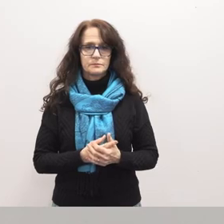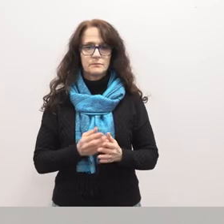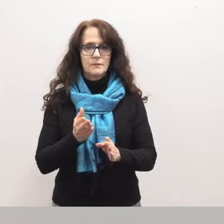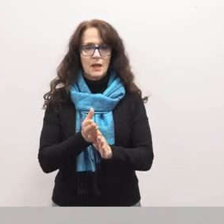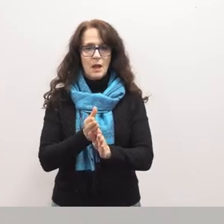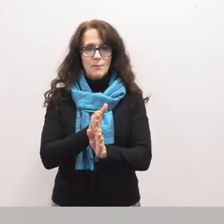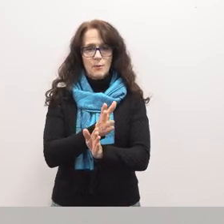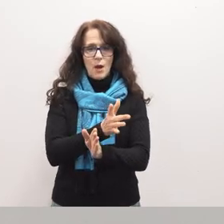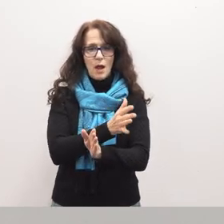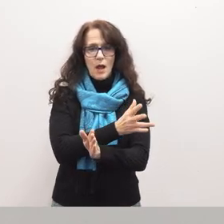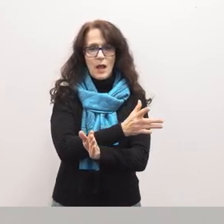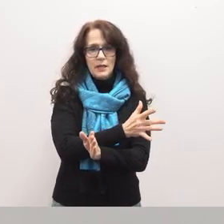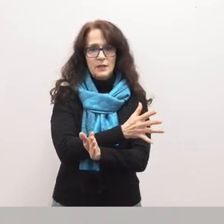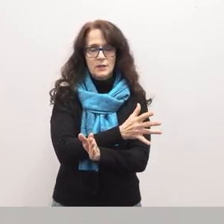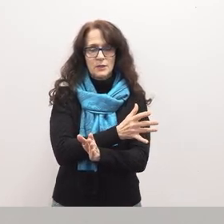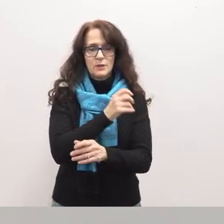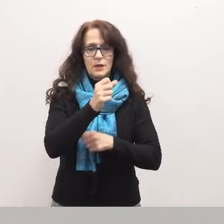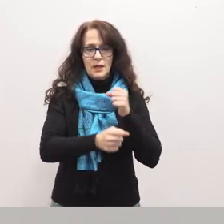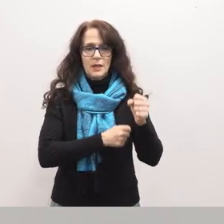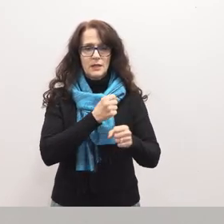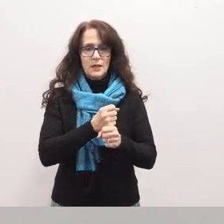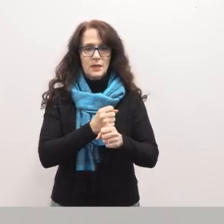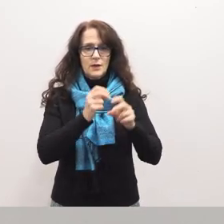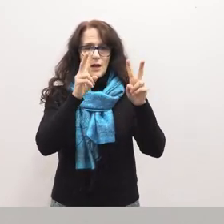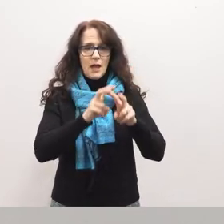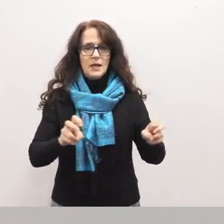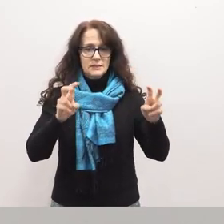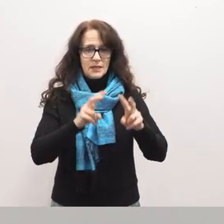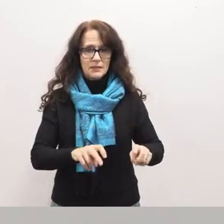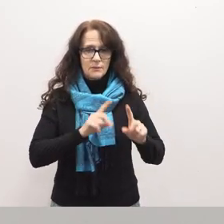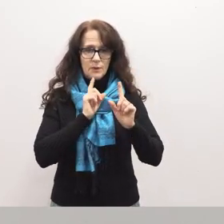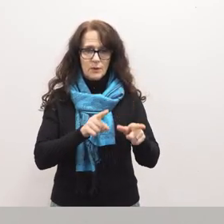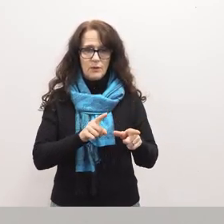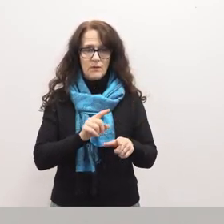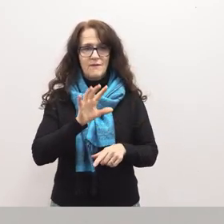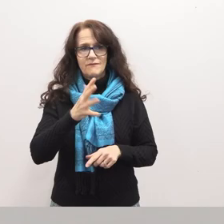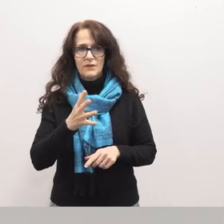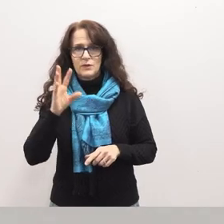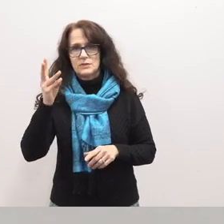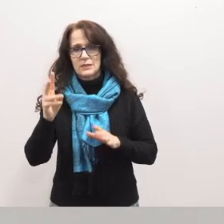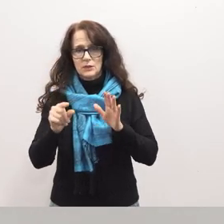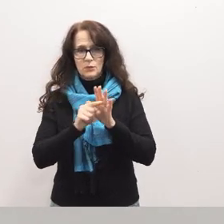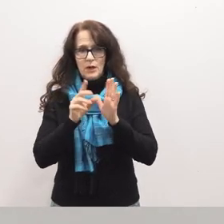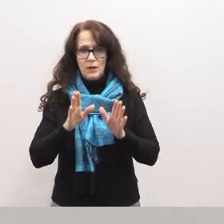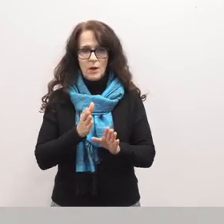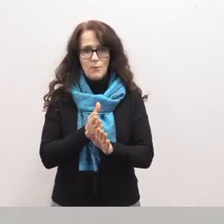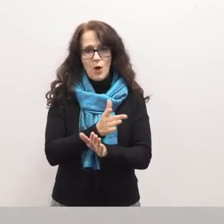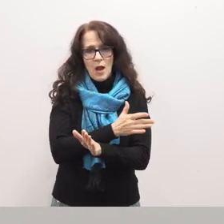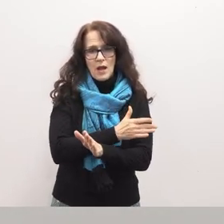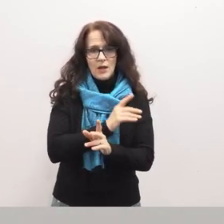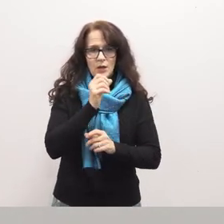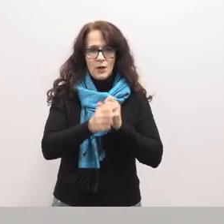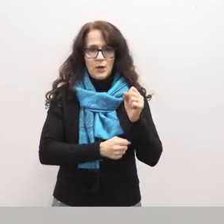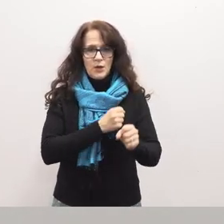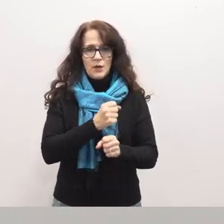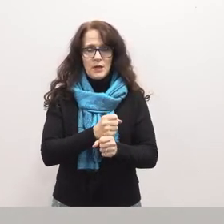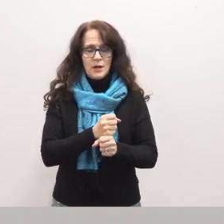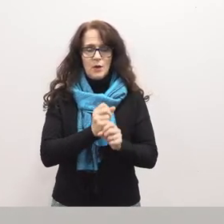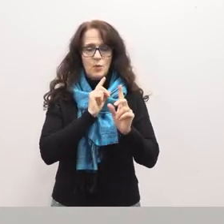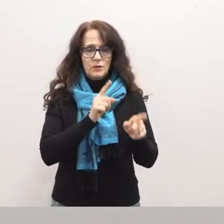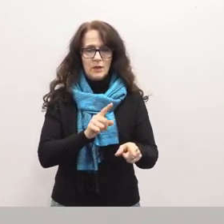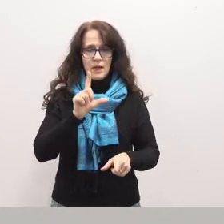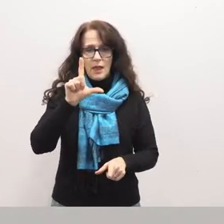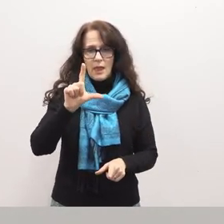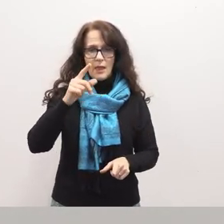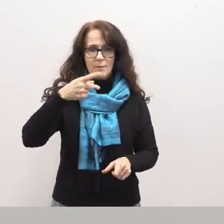prior year assessment results. So you would take this fifth grader or sixth grader and their prior year's results on the LPAC. And